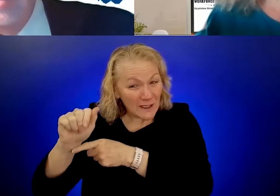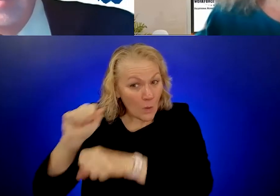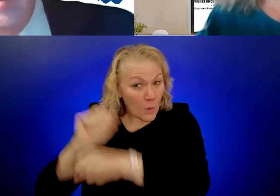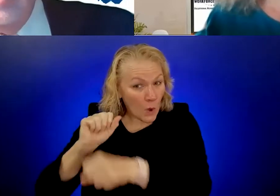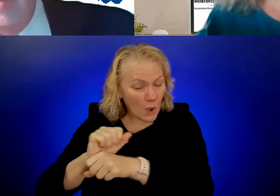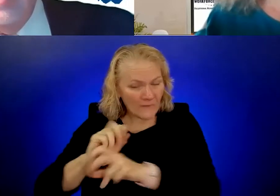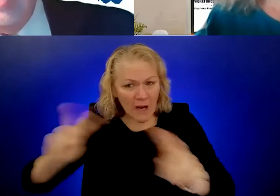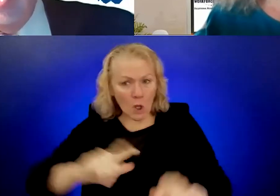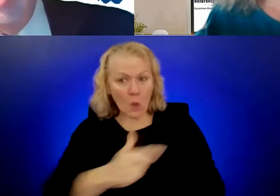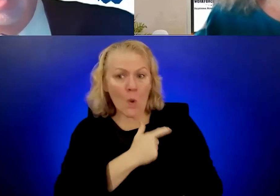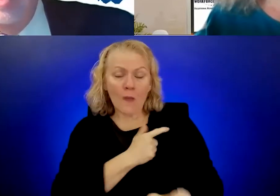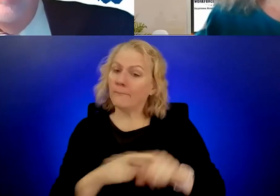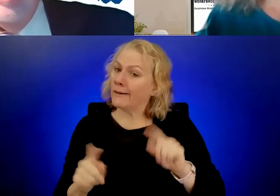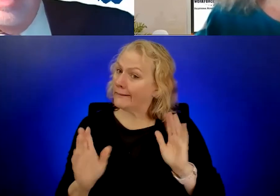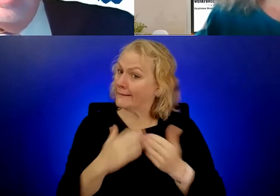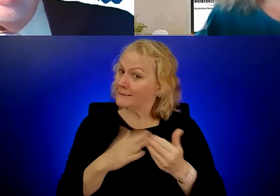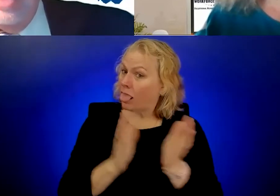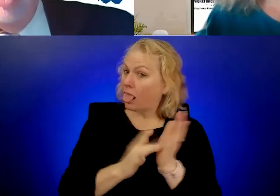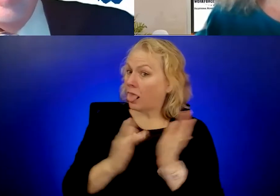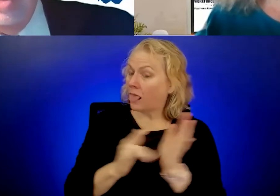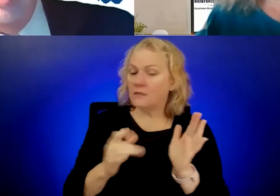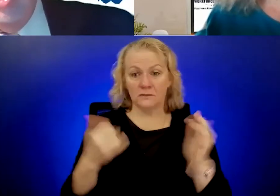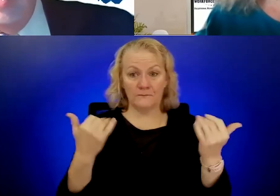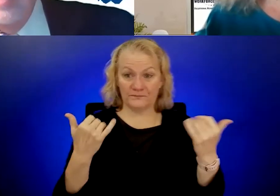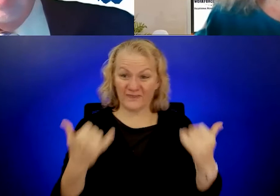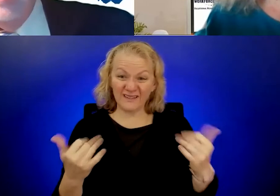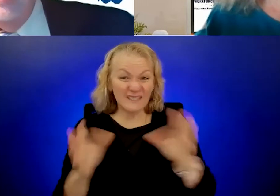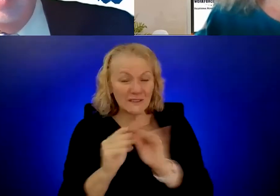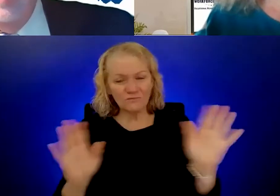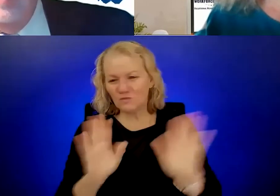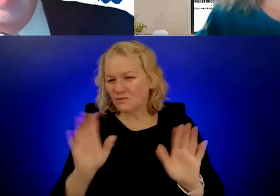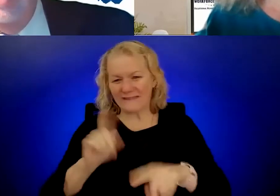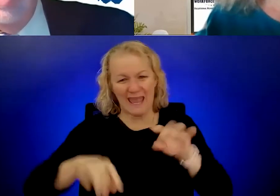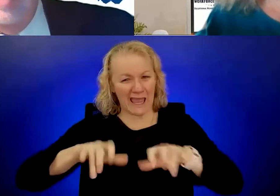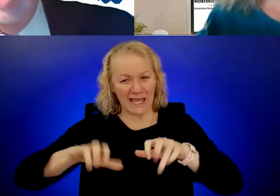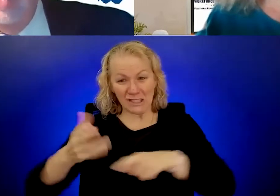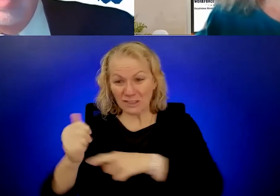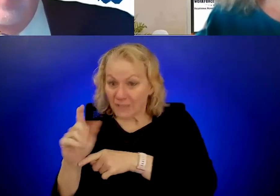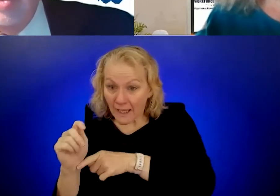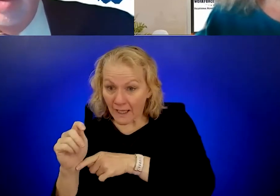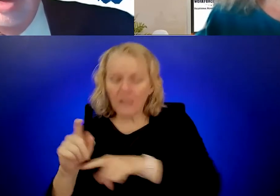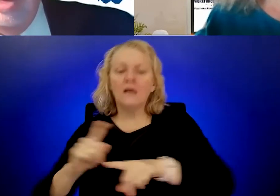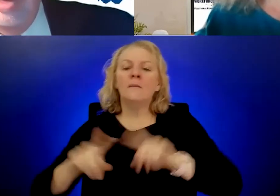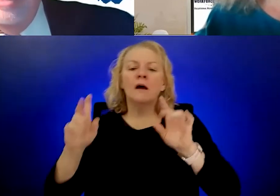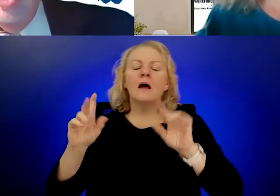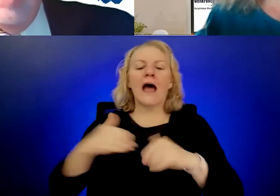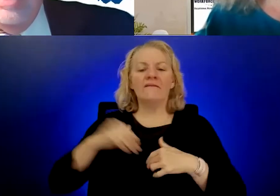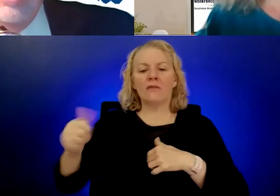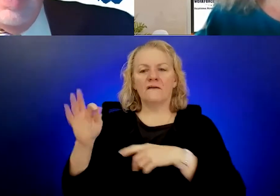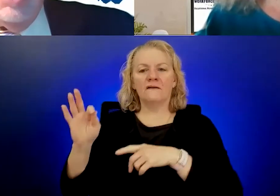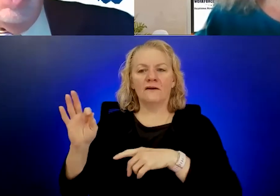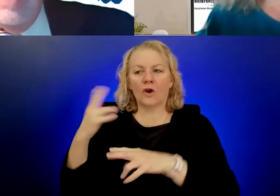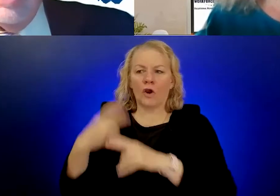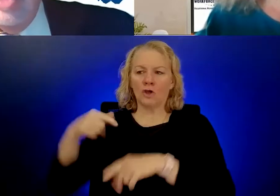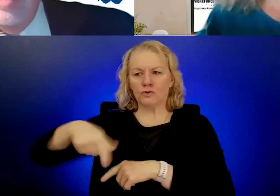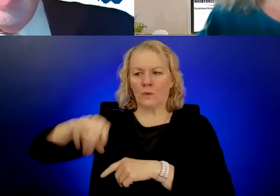granted. And so in this session, chat is disabled, but you can ask questions using the Q&A feature. Giovanne is